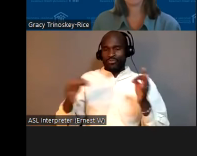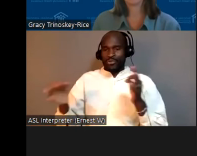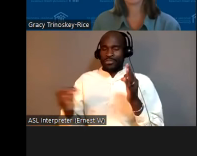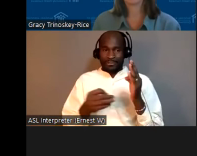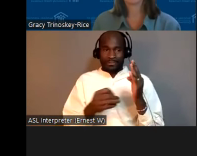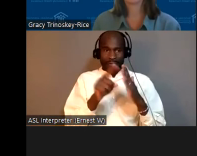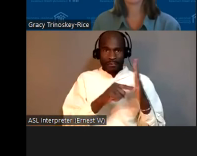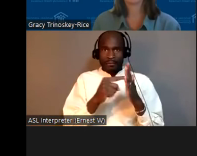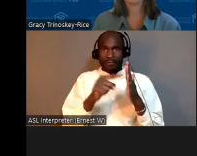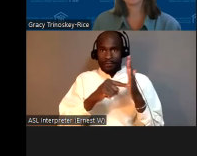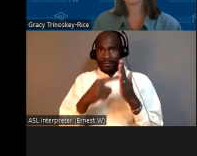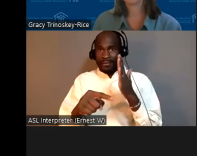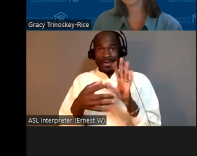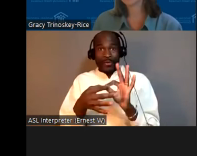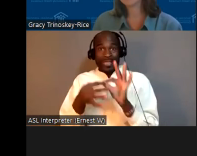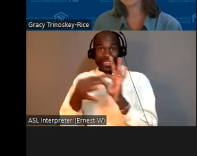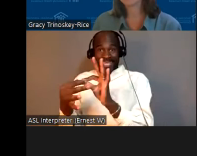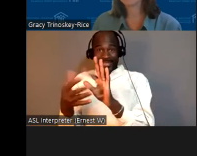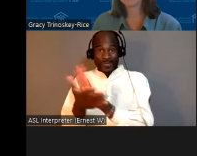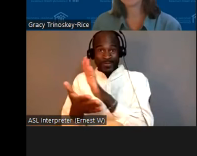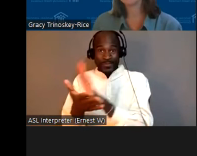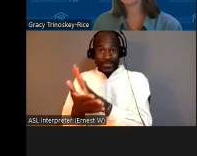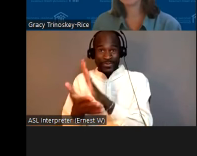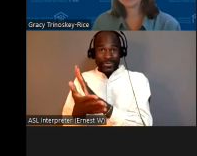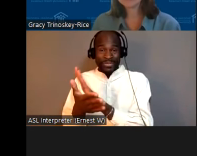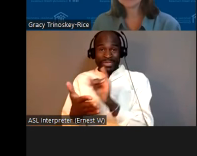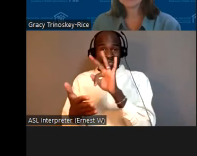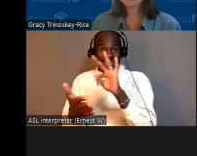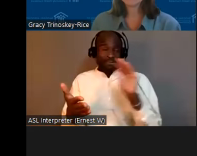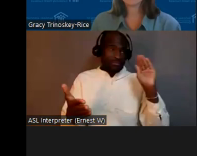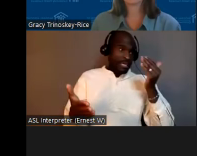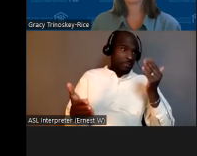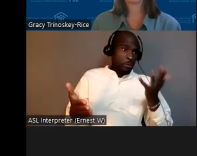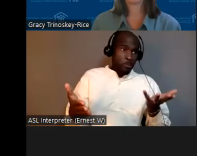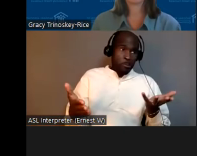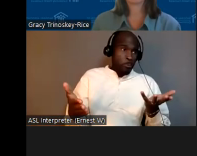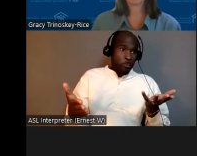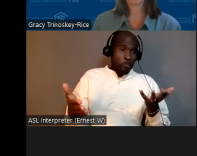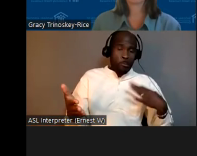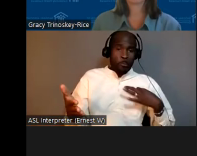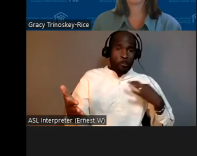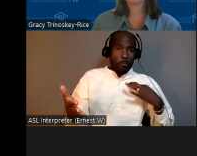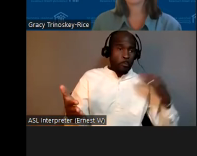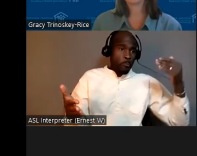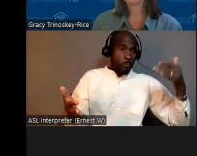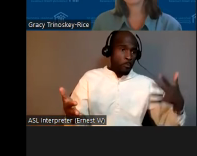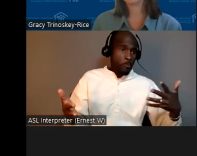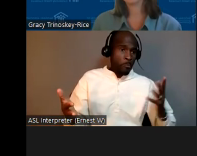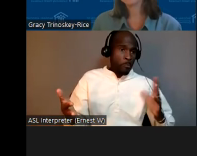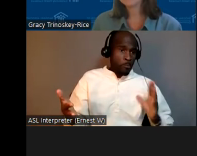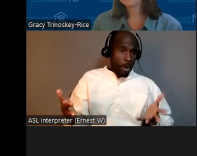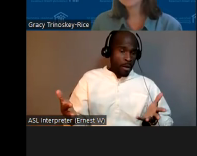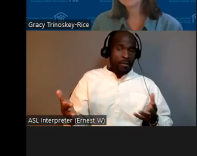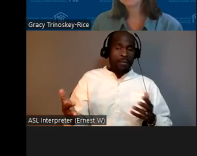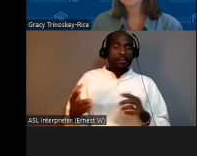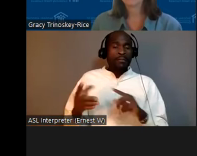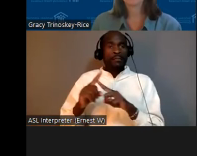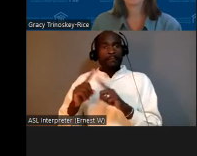as I mentioned, when there's no definitive determination of eligibility. So maybe because enrollees don't receive renewal